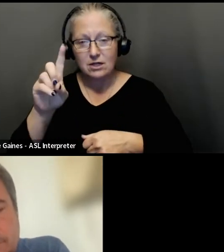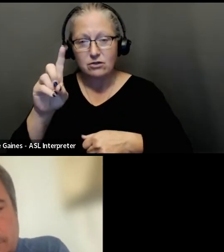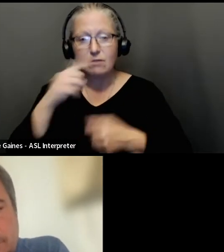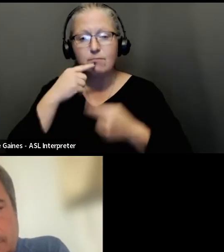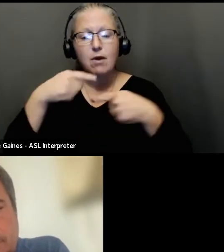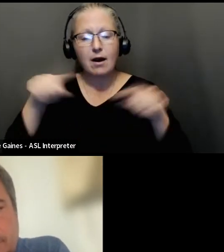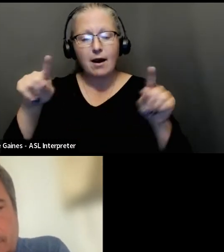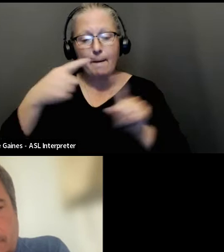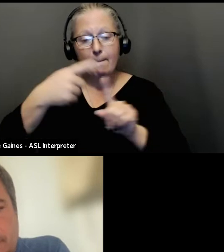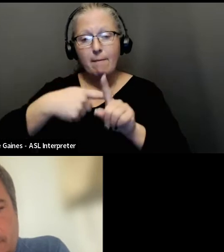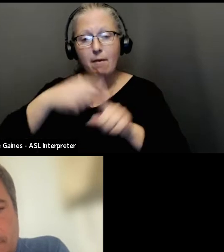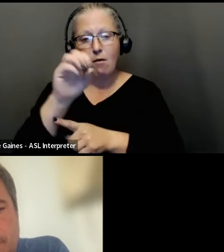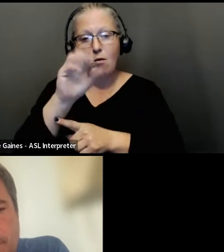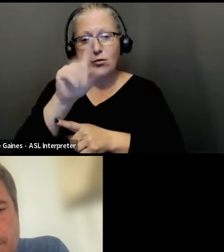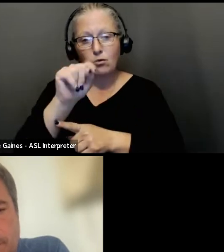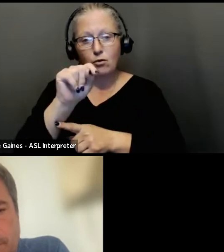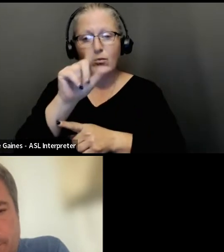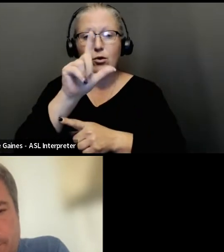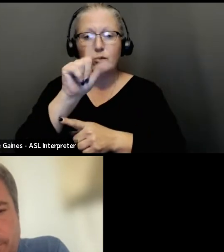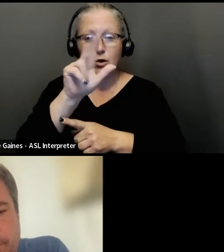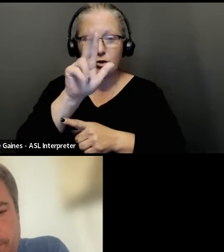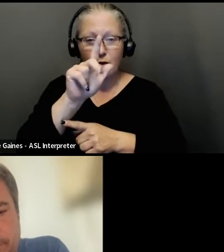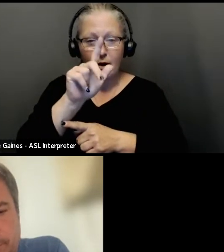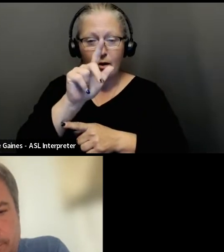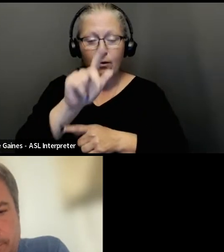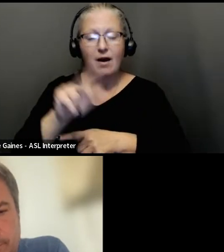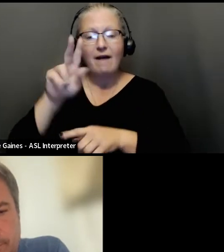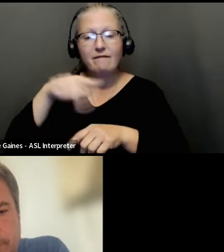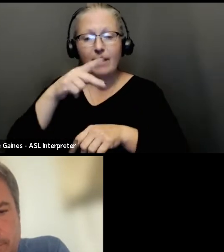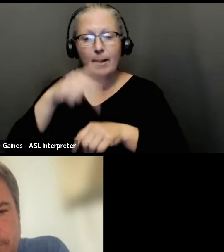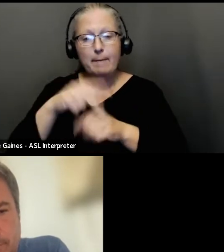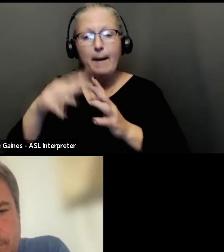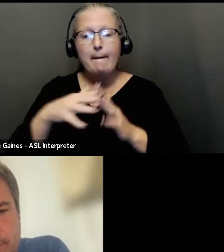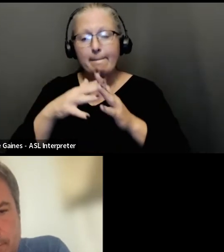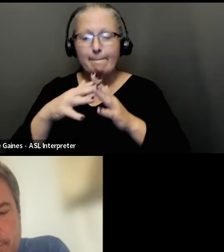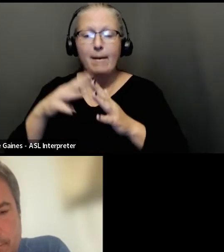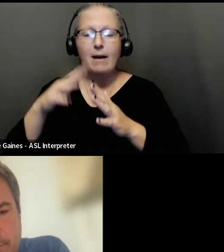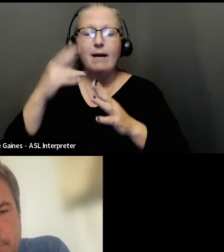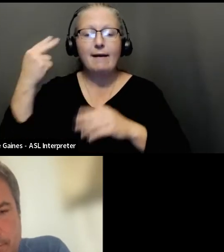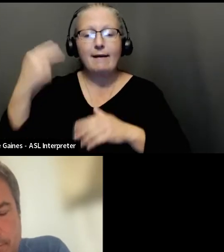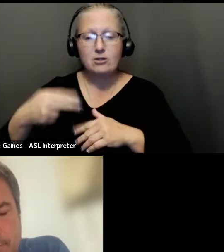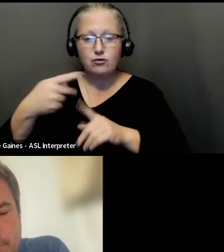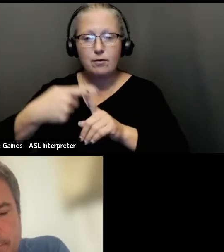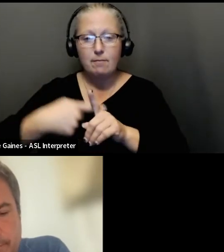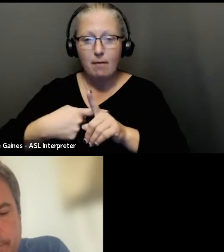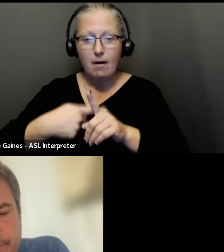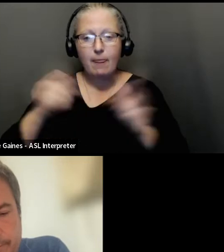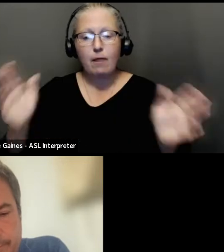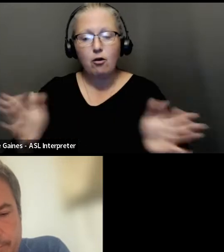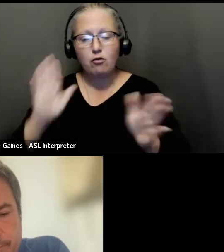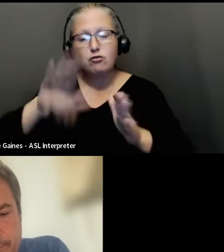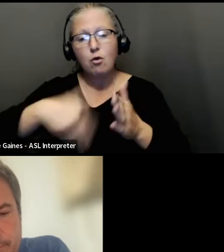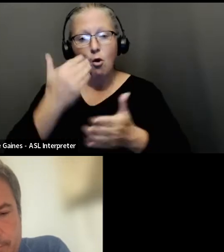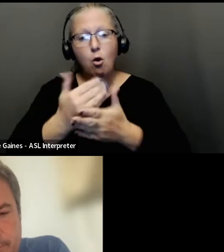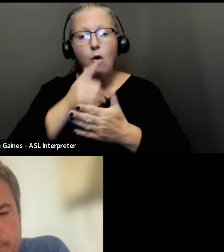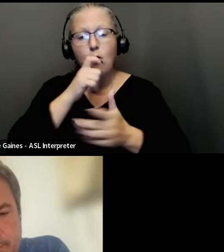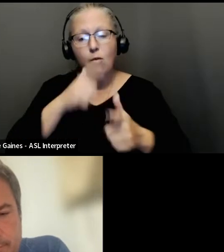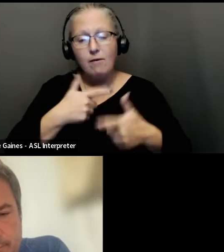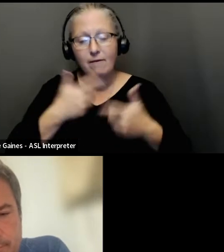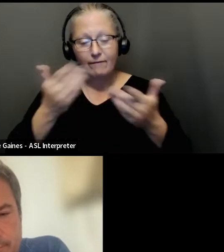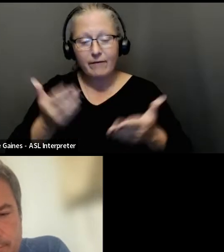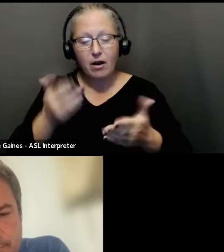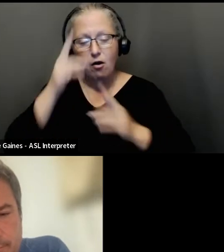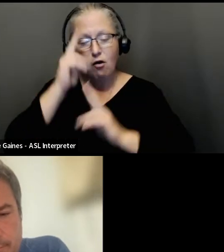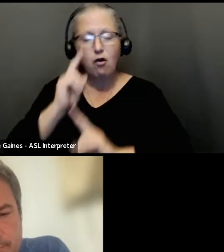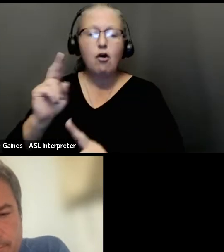the month of October 2023 as Filipino American History Month and encourages all residents to honor